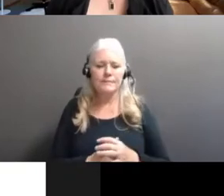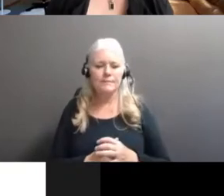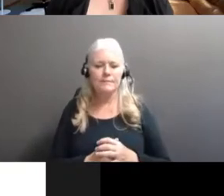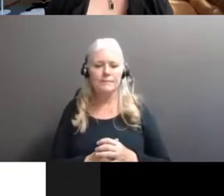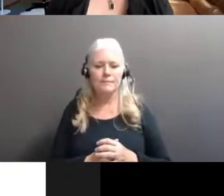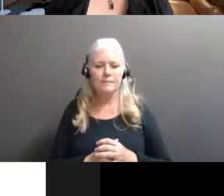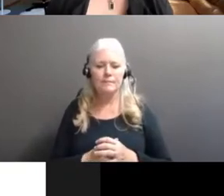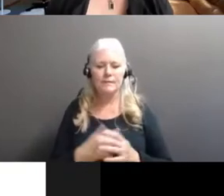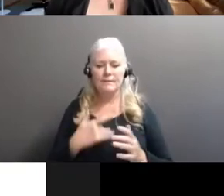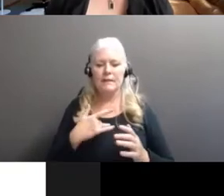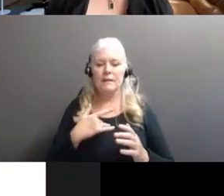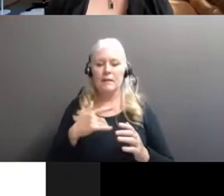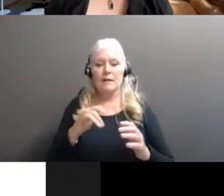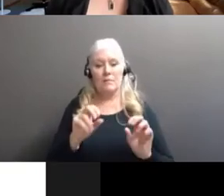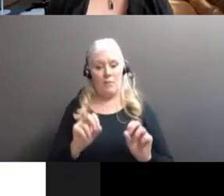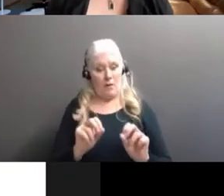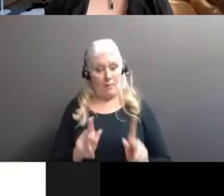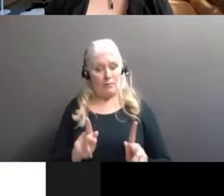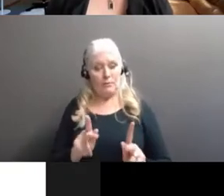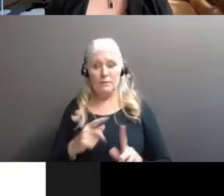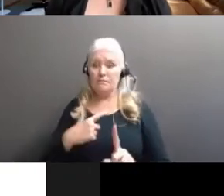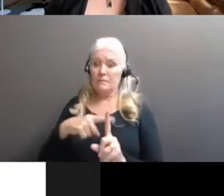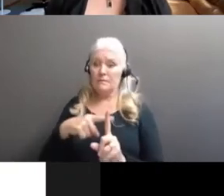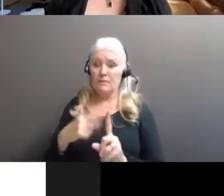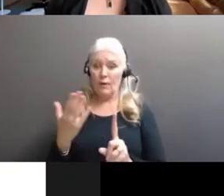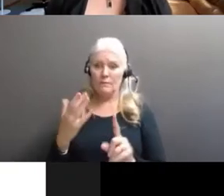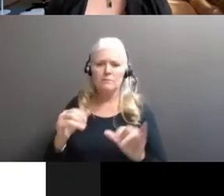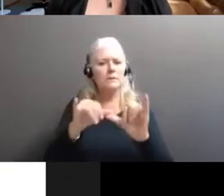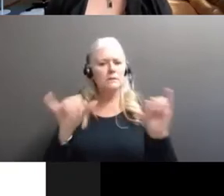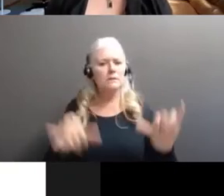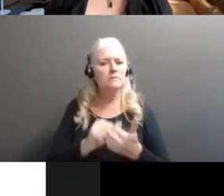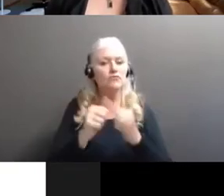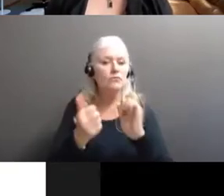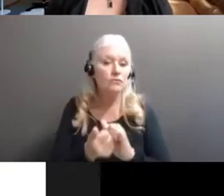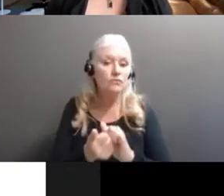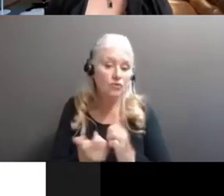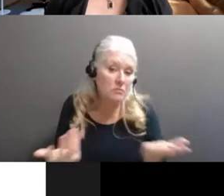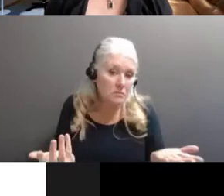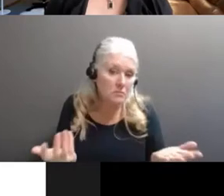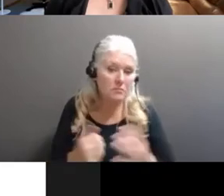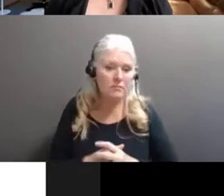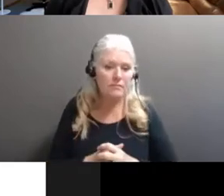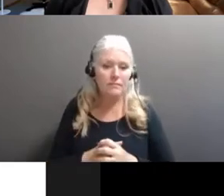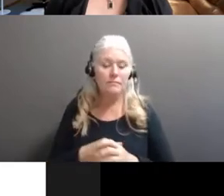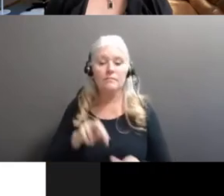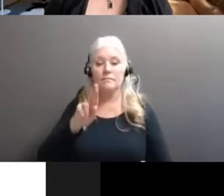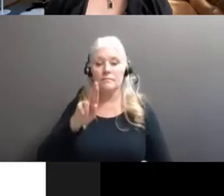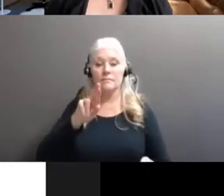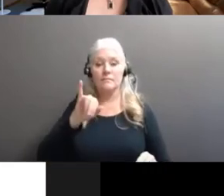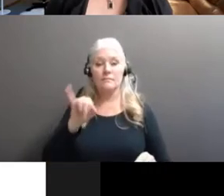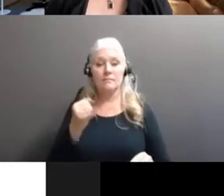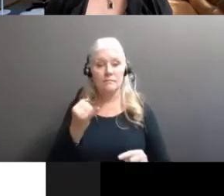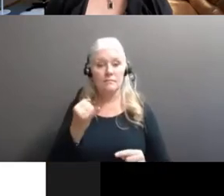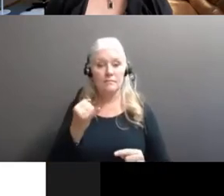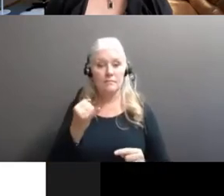this system change. Maybe I'll just say that and stop, which is, you know, a restorative approach looks